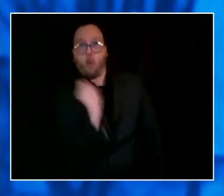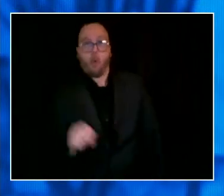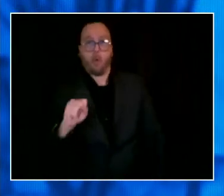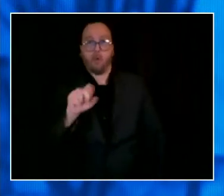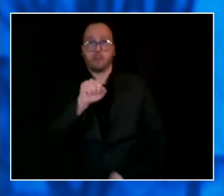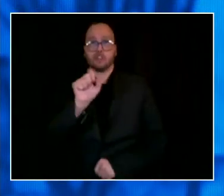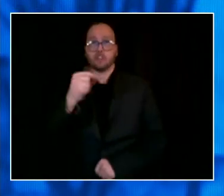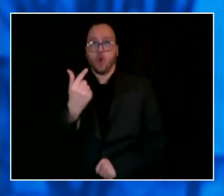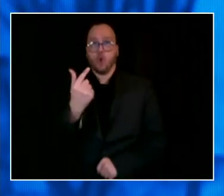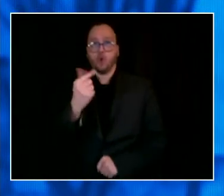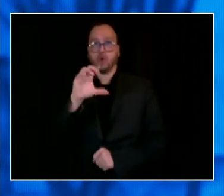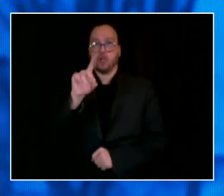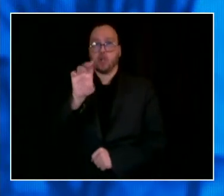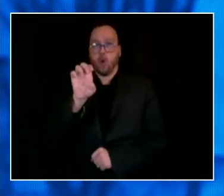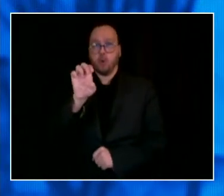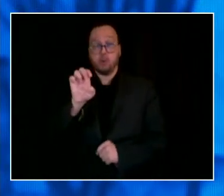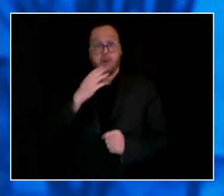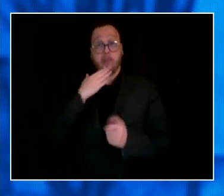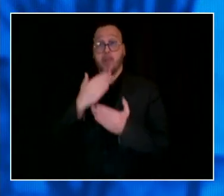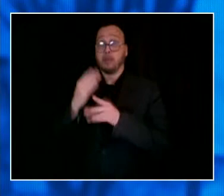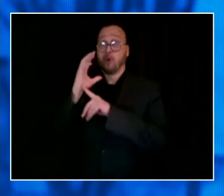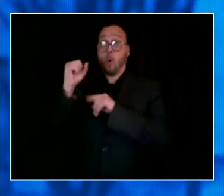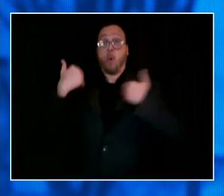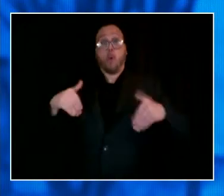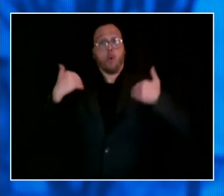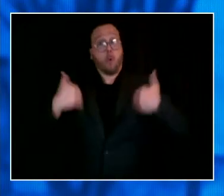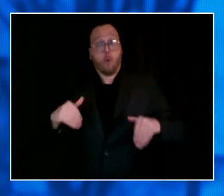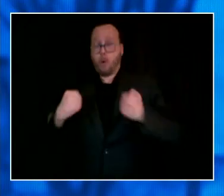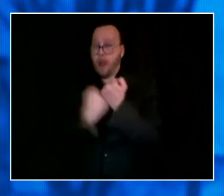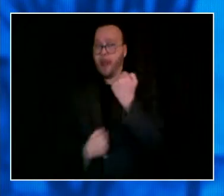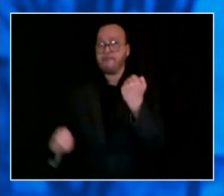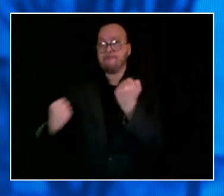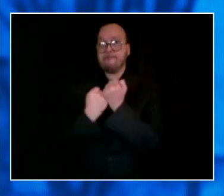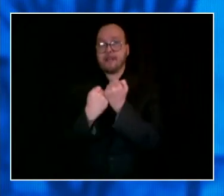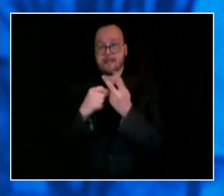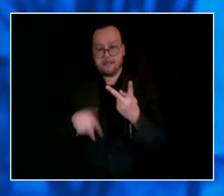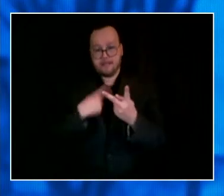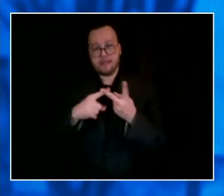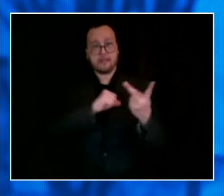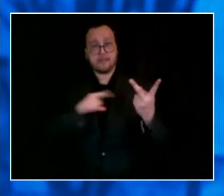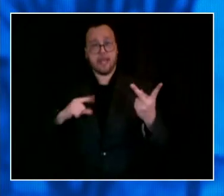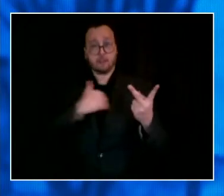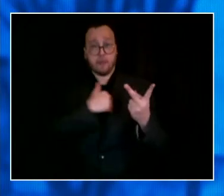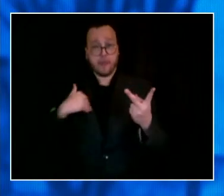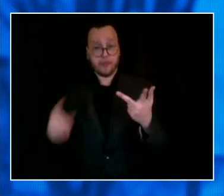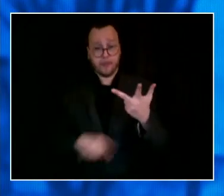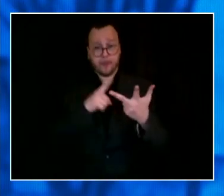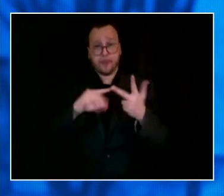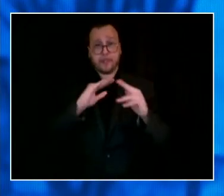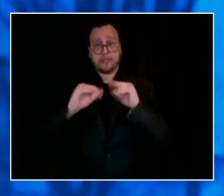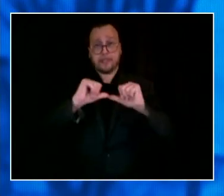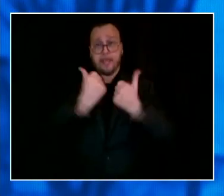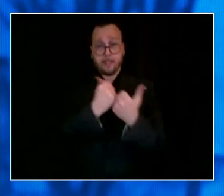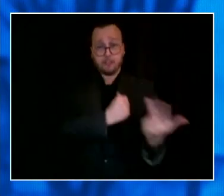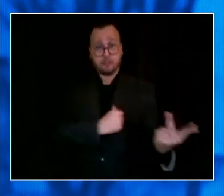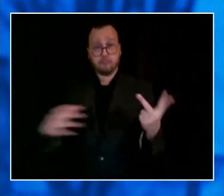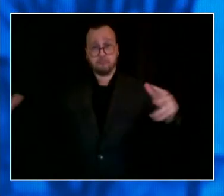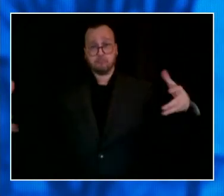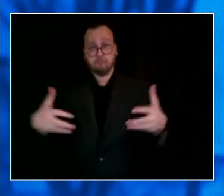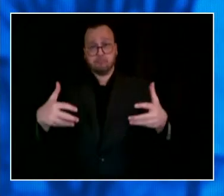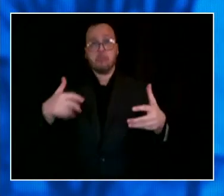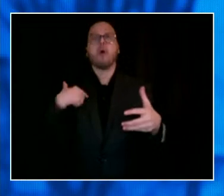to an unprecedented coalition of advocates, council members, and city agencies, we passed